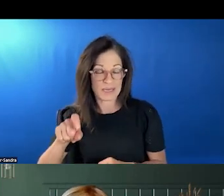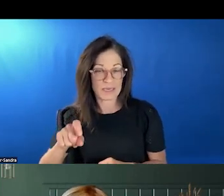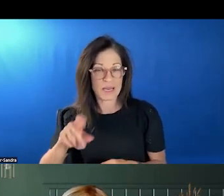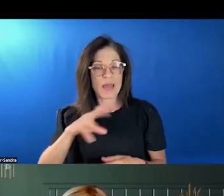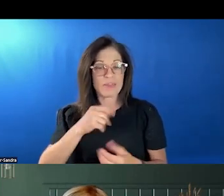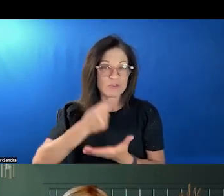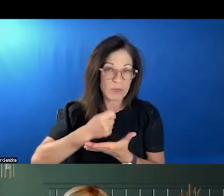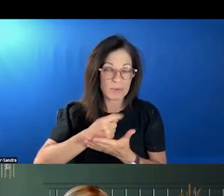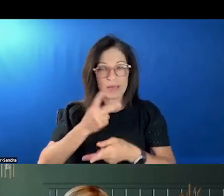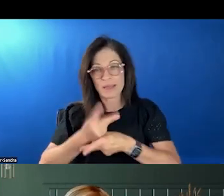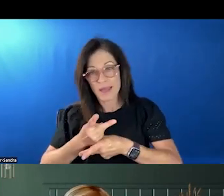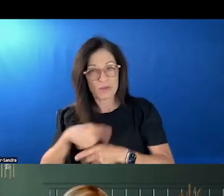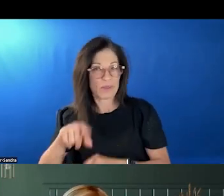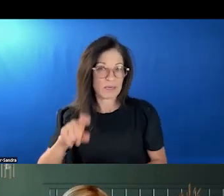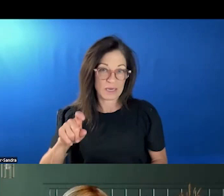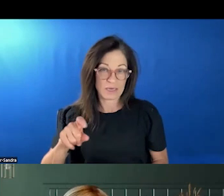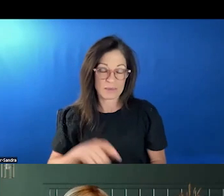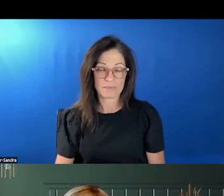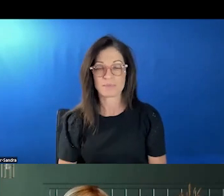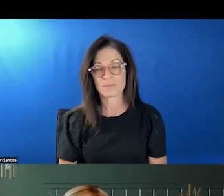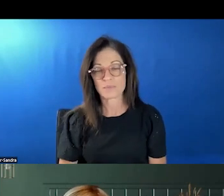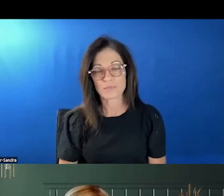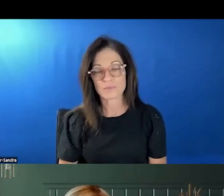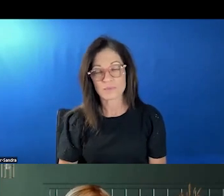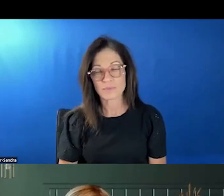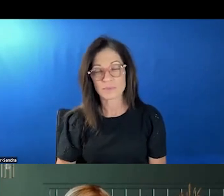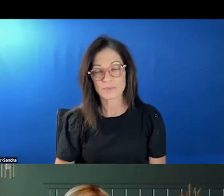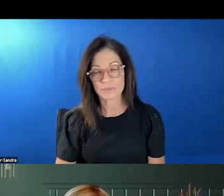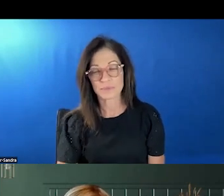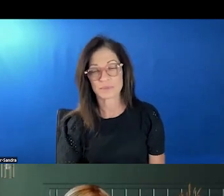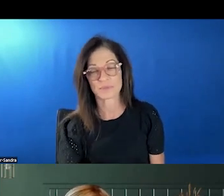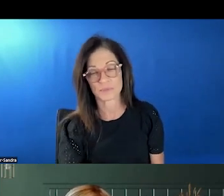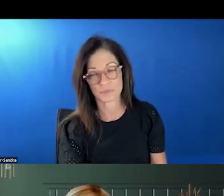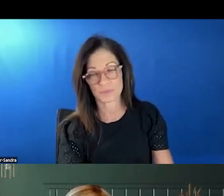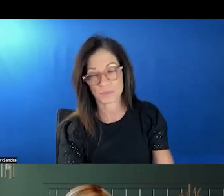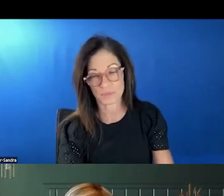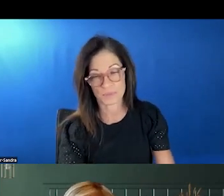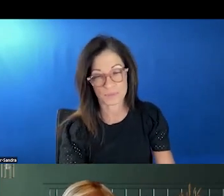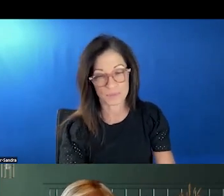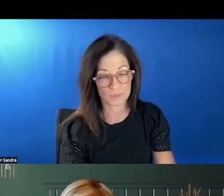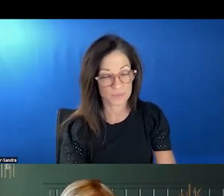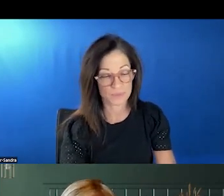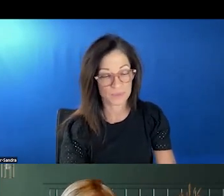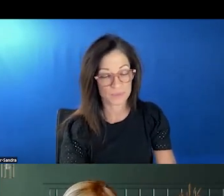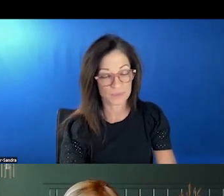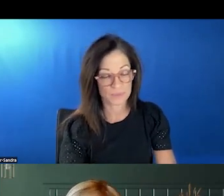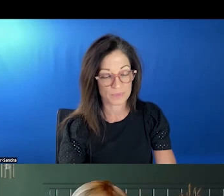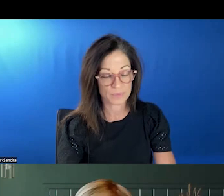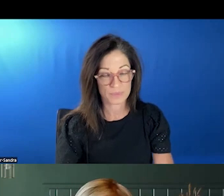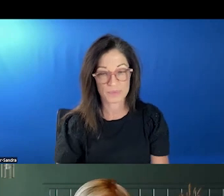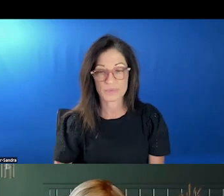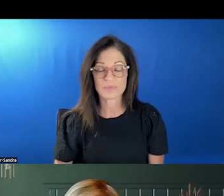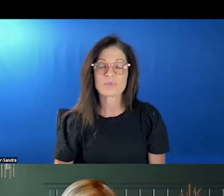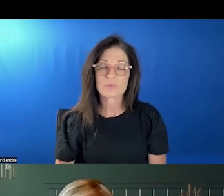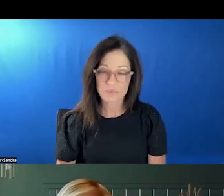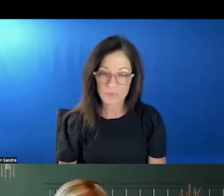and care that they need. One of the things I think that lends itself so much in the debate,